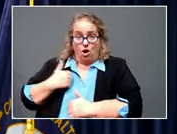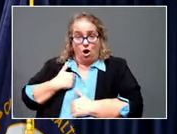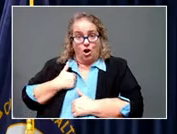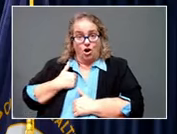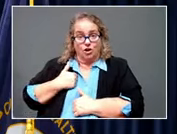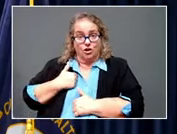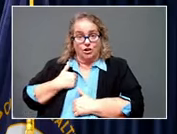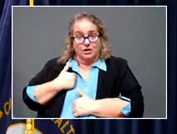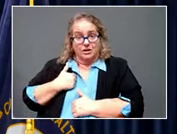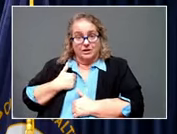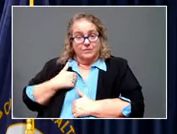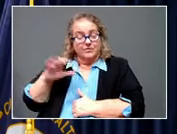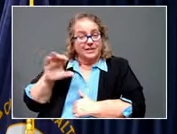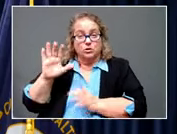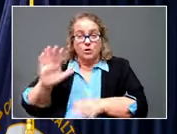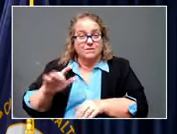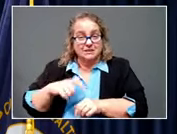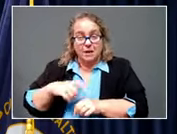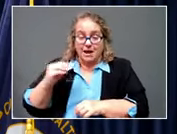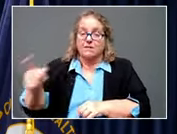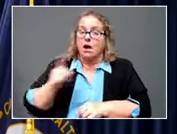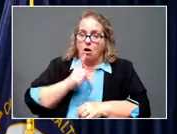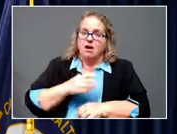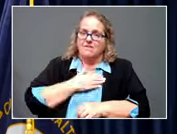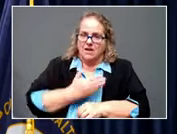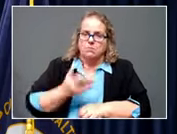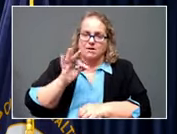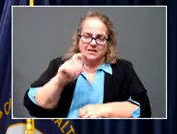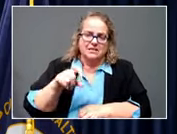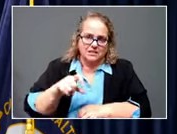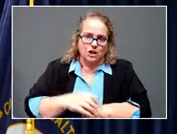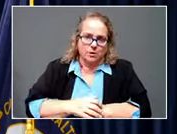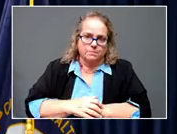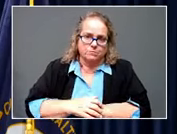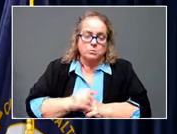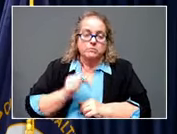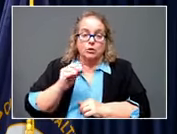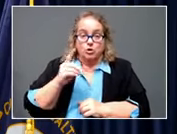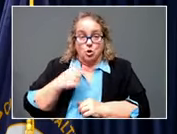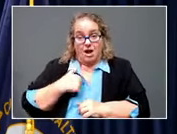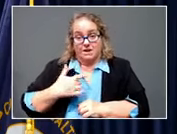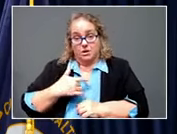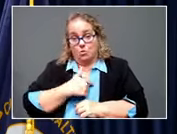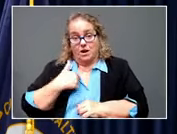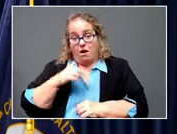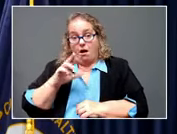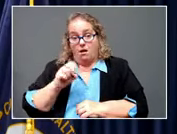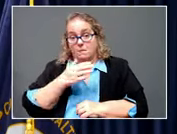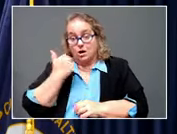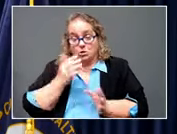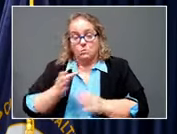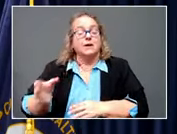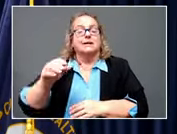and are available if necessary again. So do I believe that we are better prepared? Yes.